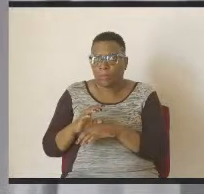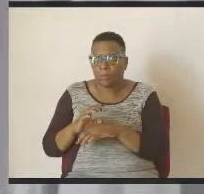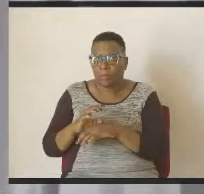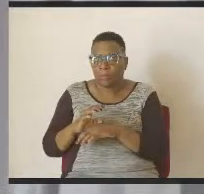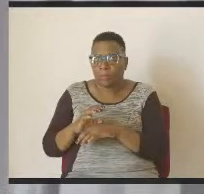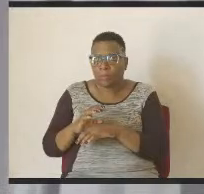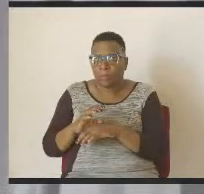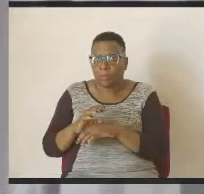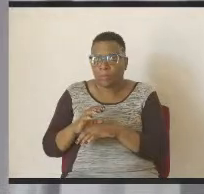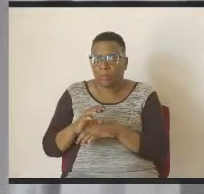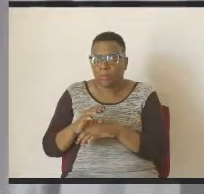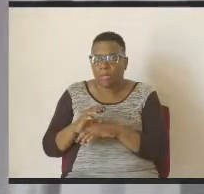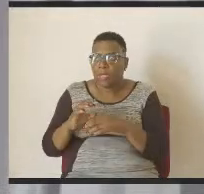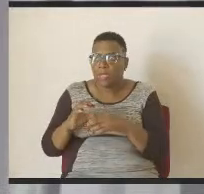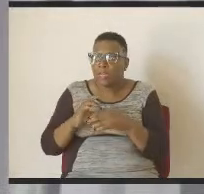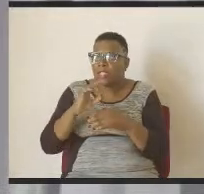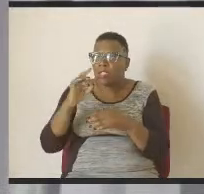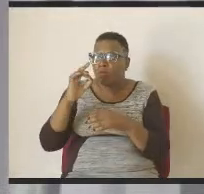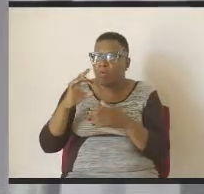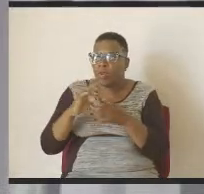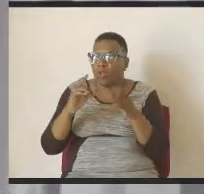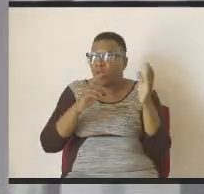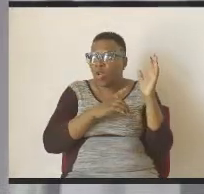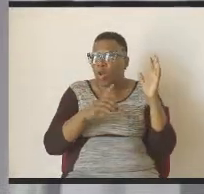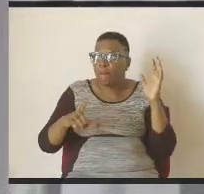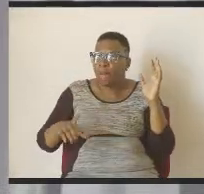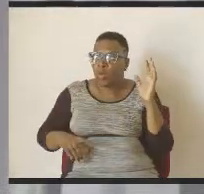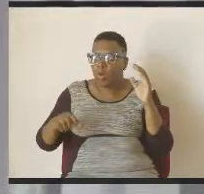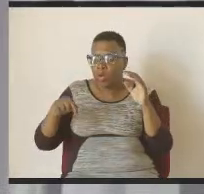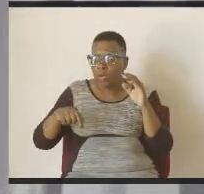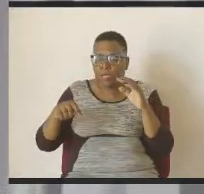The Spirit of the Lord this morning